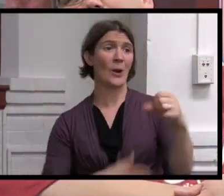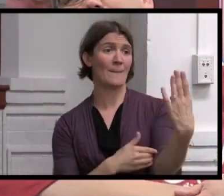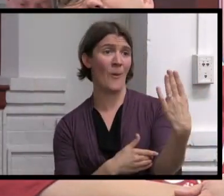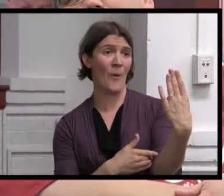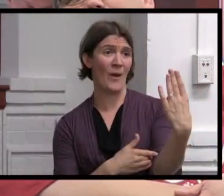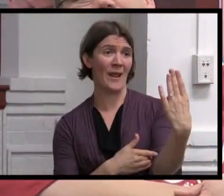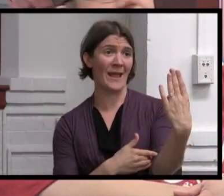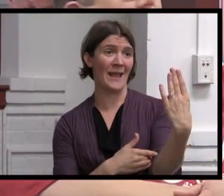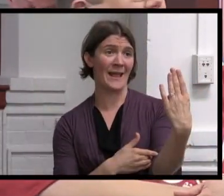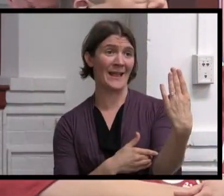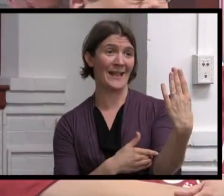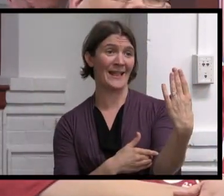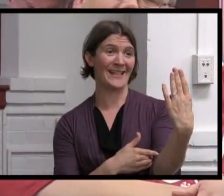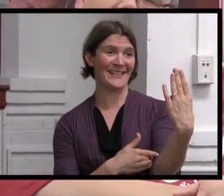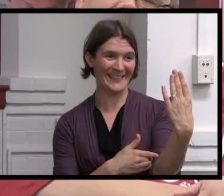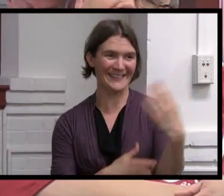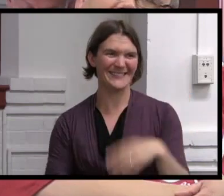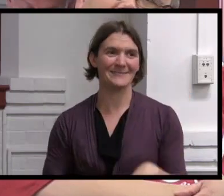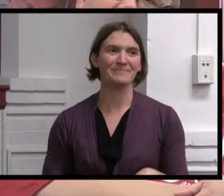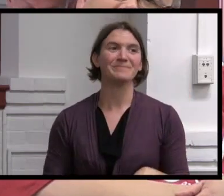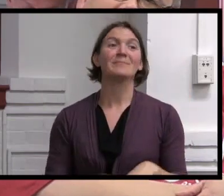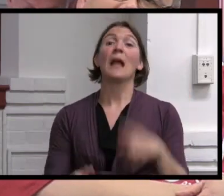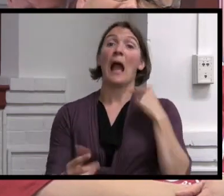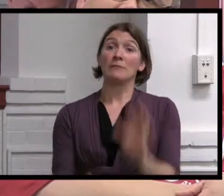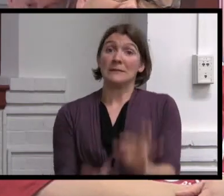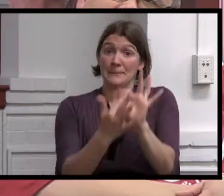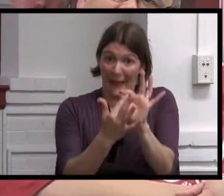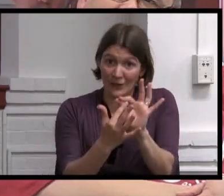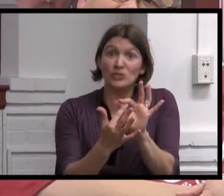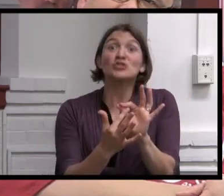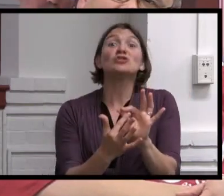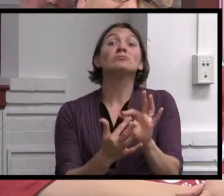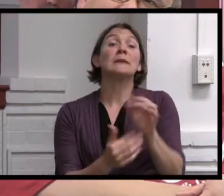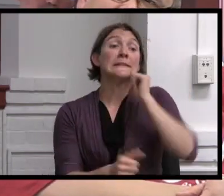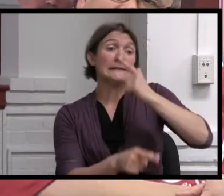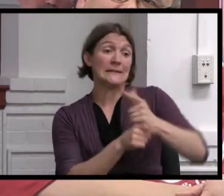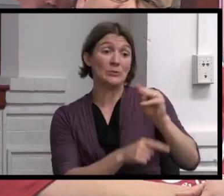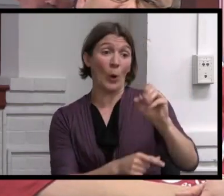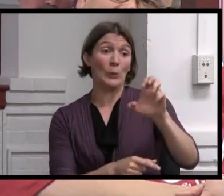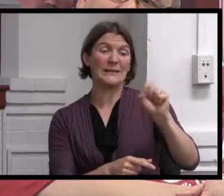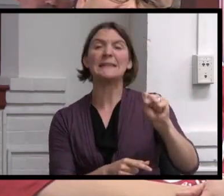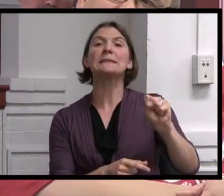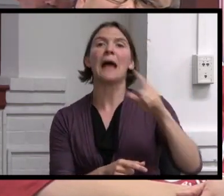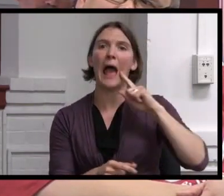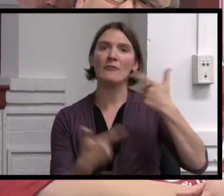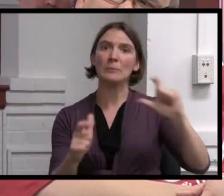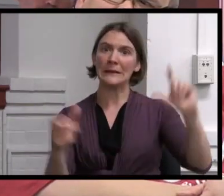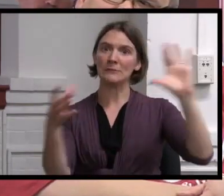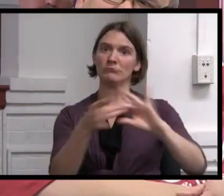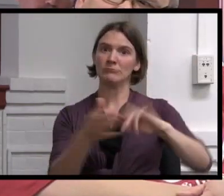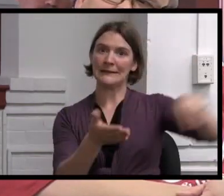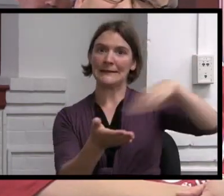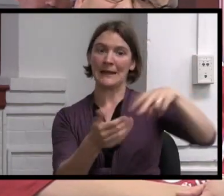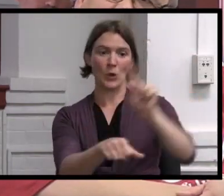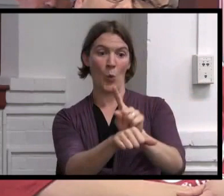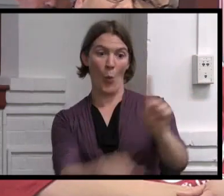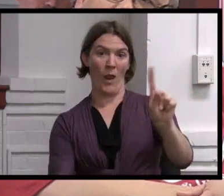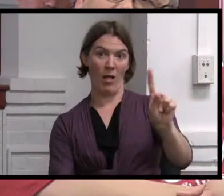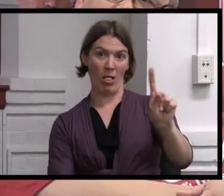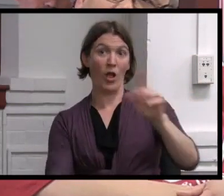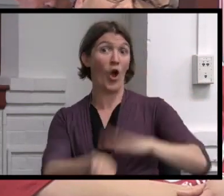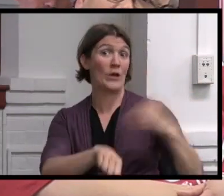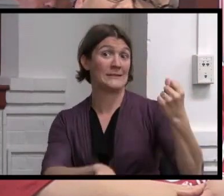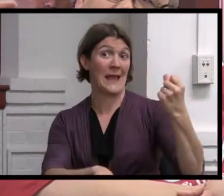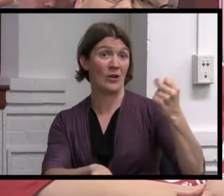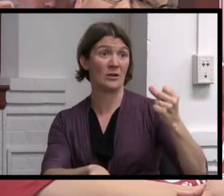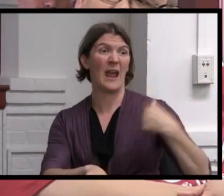morning. And also very special Sister Moses, Story of Harriet Tubman by donation at the Latches at 1 o'clock on that